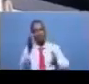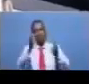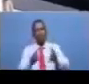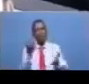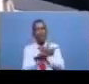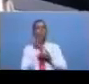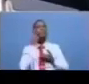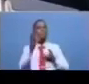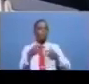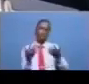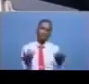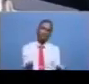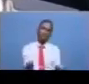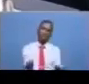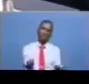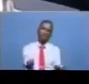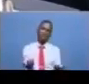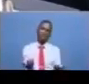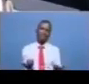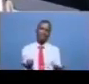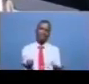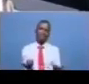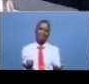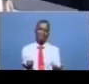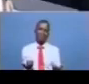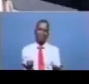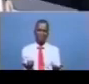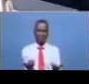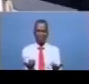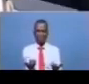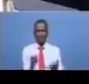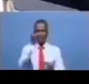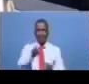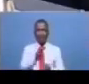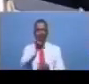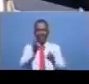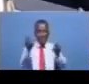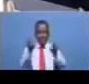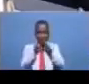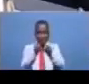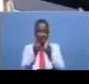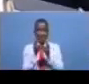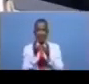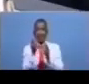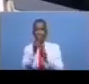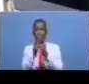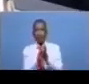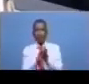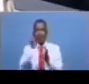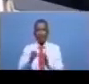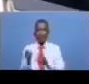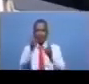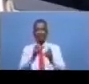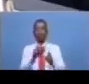in this matter, and so that justice will be done. And so we are not saying that different set of rules should be applied to her. We are saying that as a public officer, she should